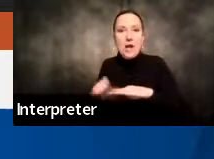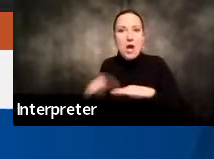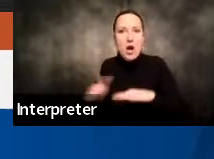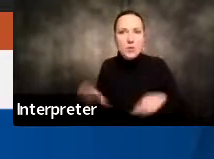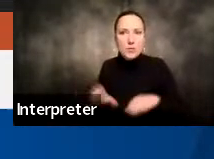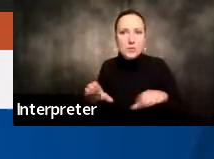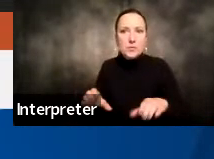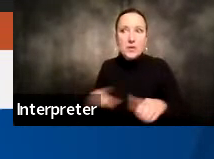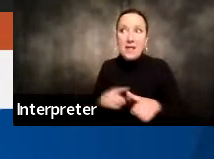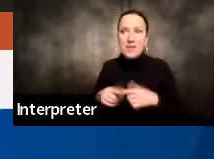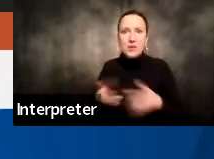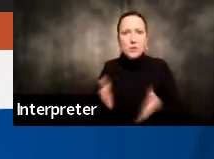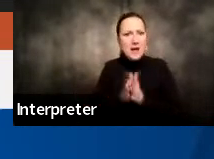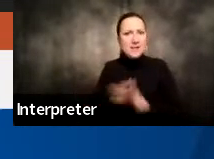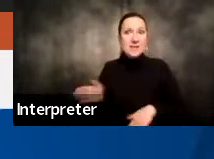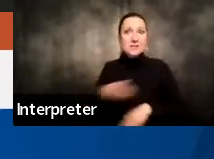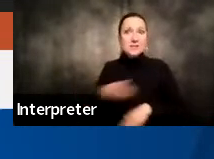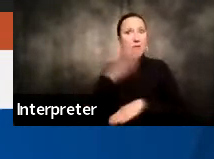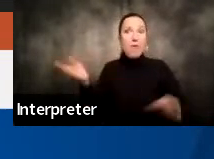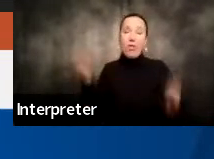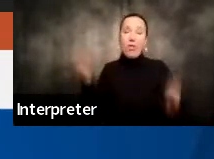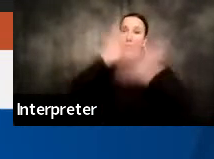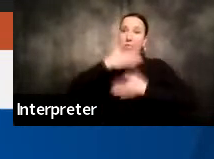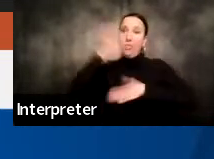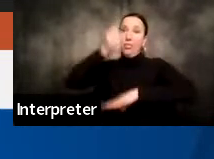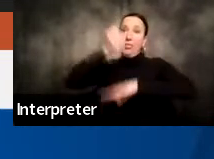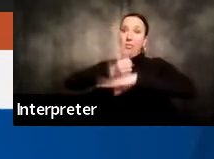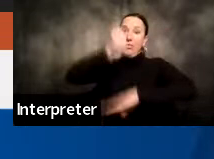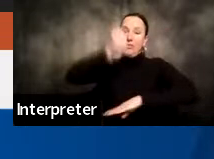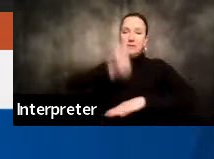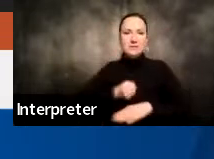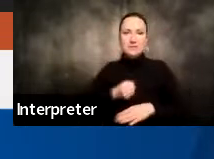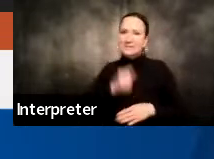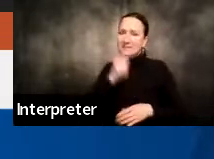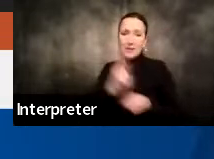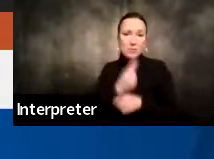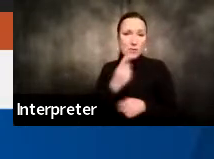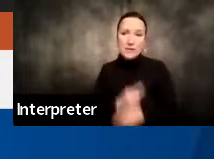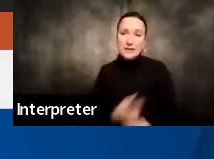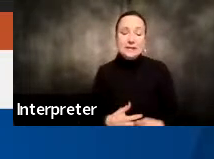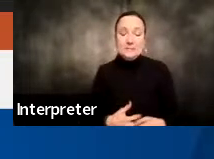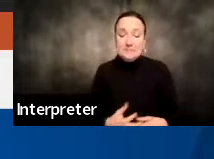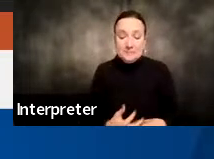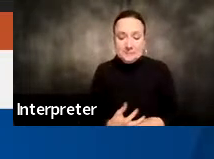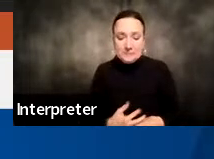rubber stamp and give you some type of approvals. That's just so inappropriate on so many levels.